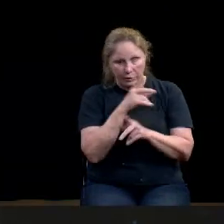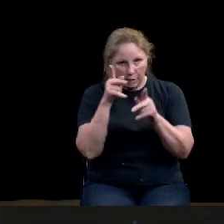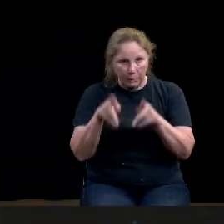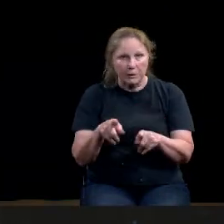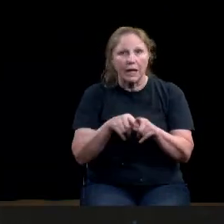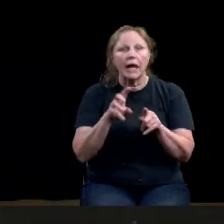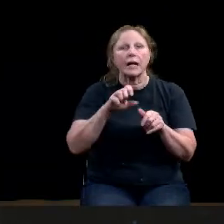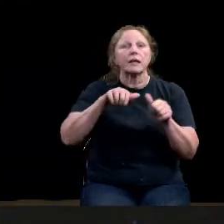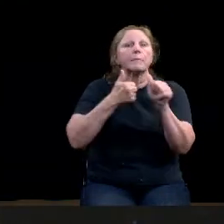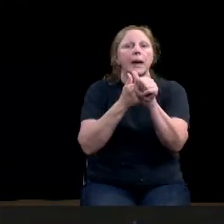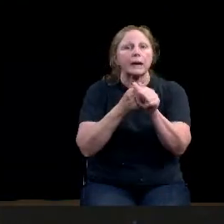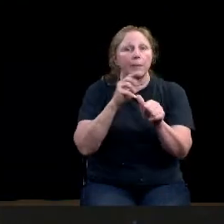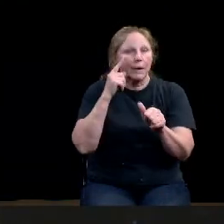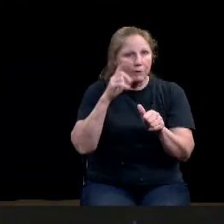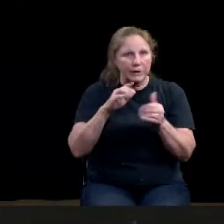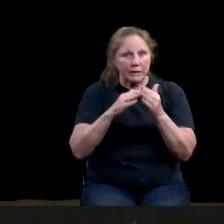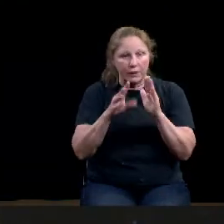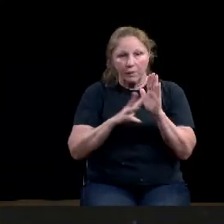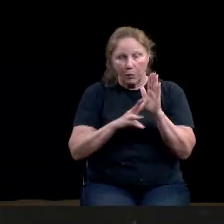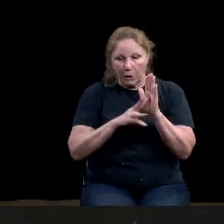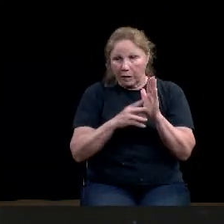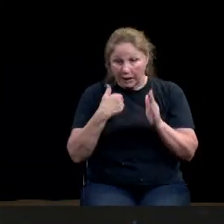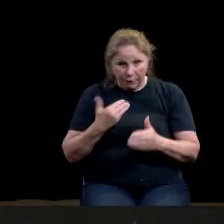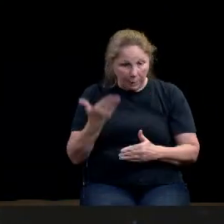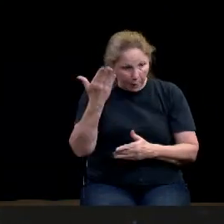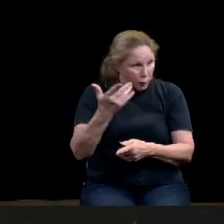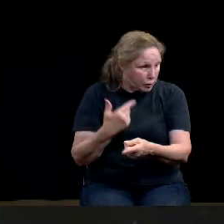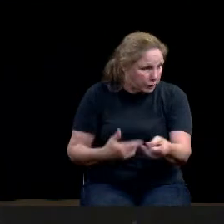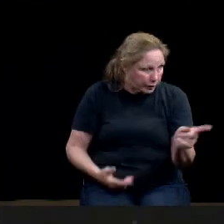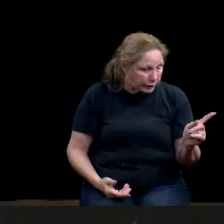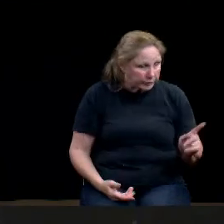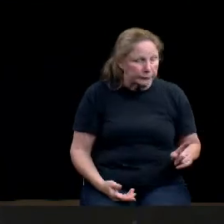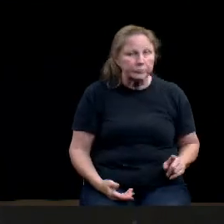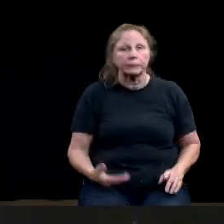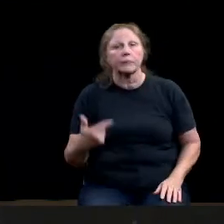Hector Sabito as our new mayor pro tem. Second.